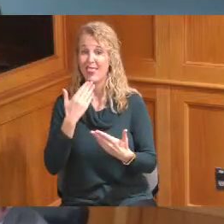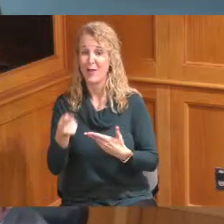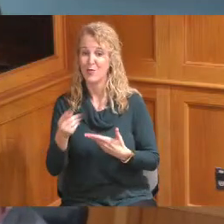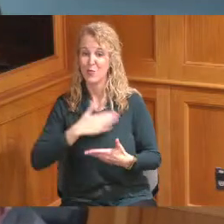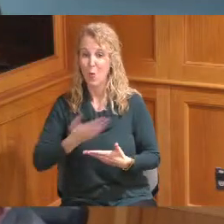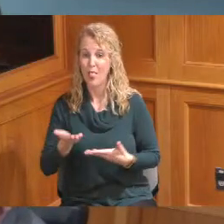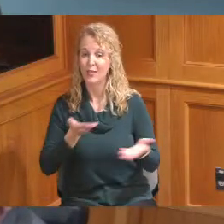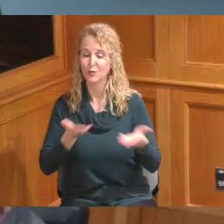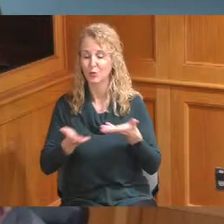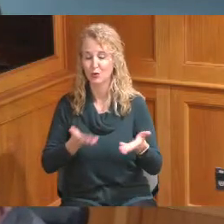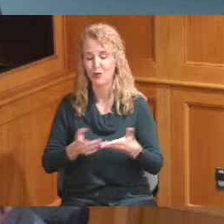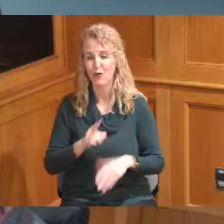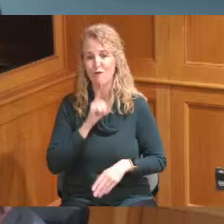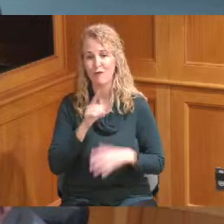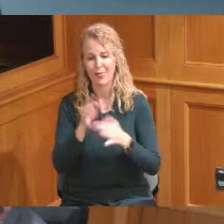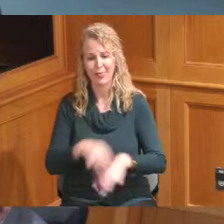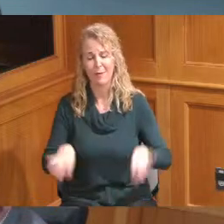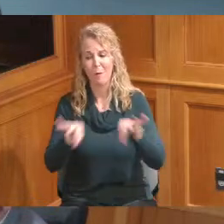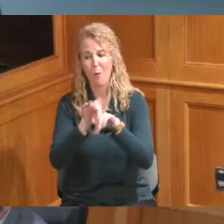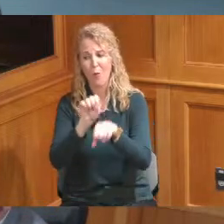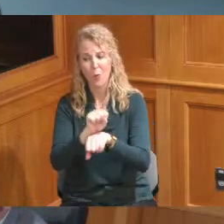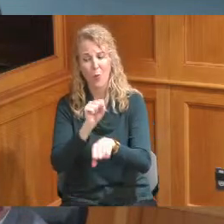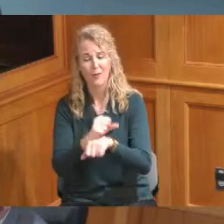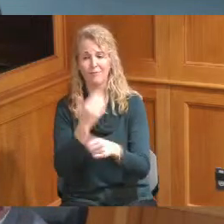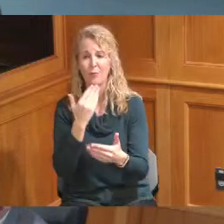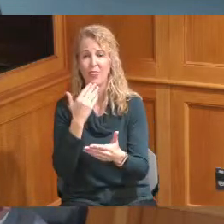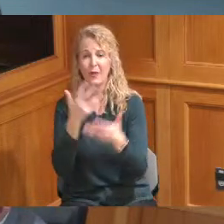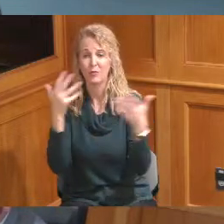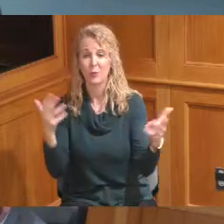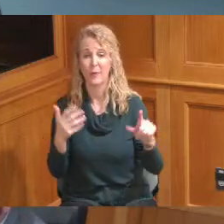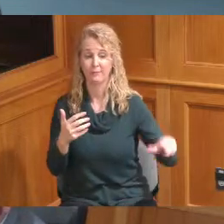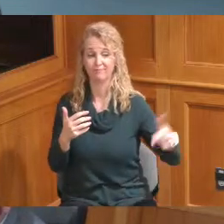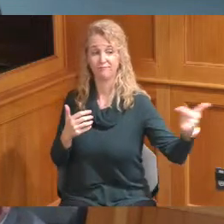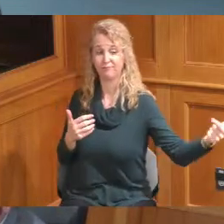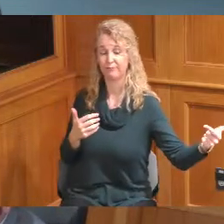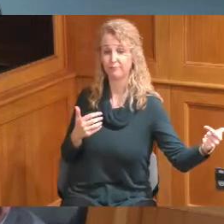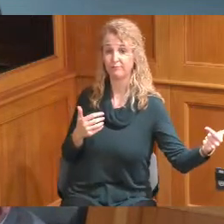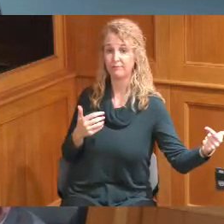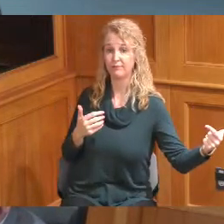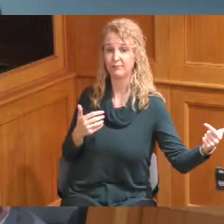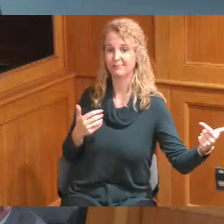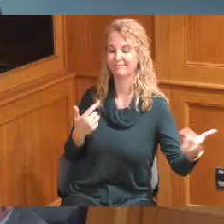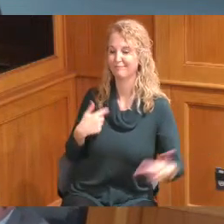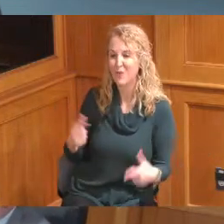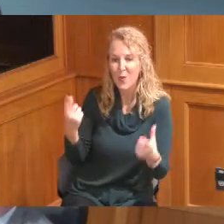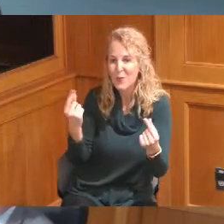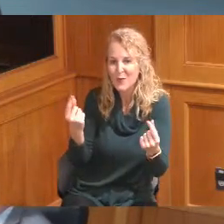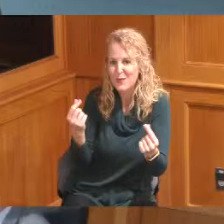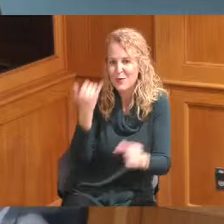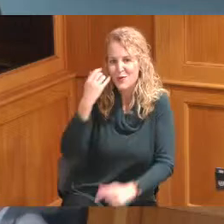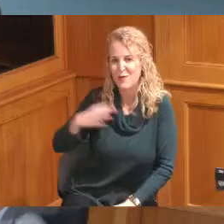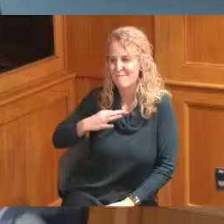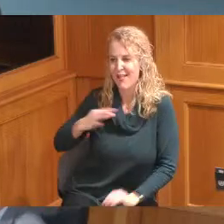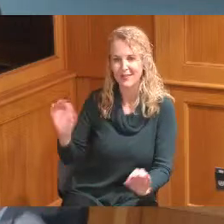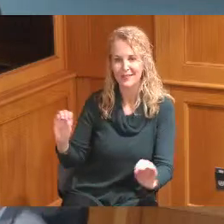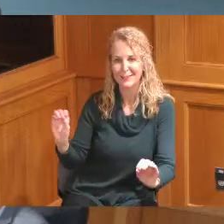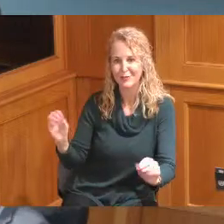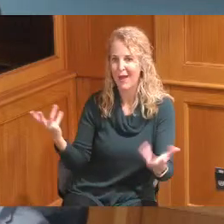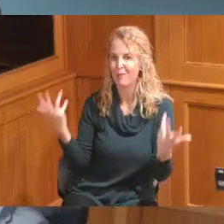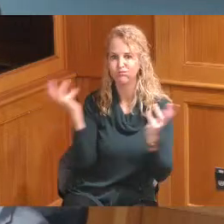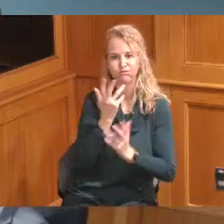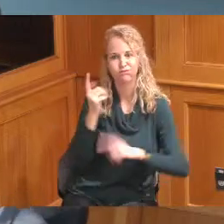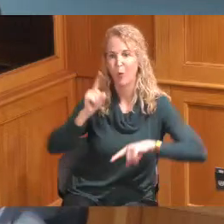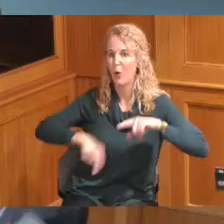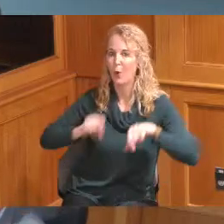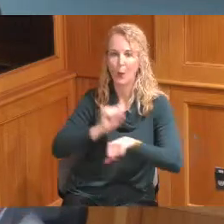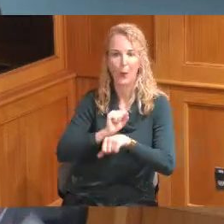We're very grateful. It's really important work. So just thank you to them. Commissioner Dumas. Well, what would we do without volunteers? We just cannot do it.